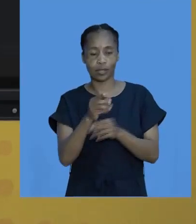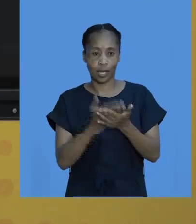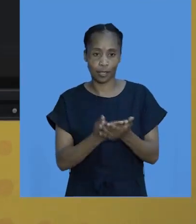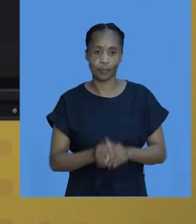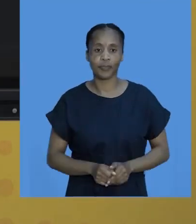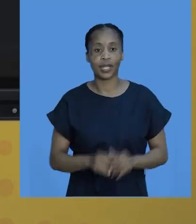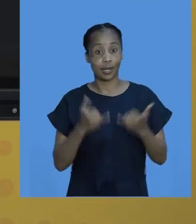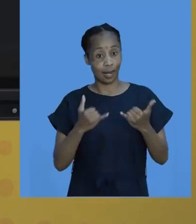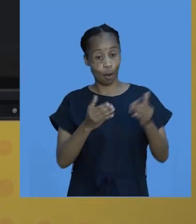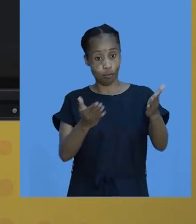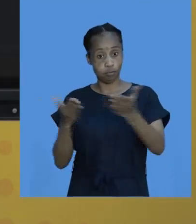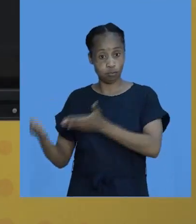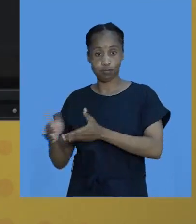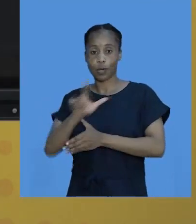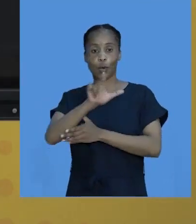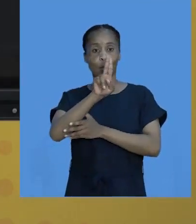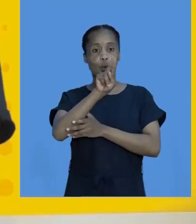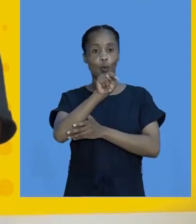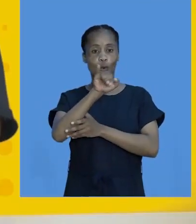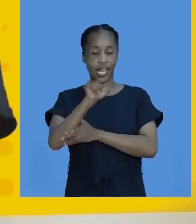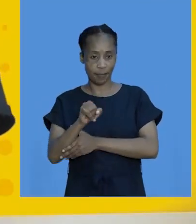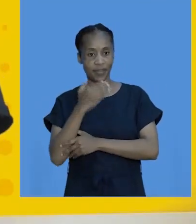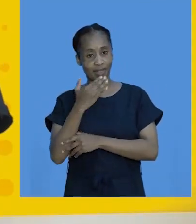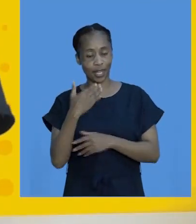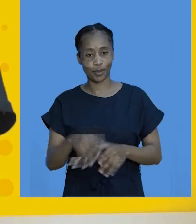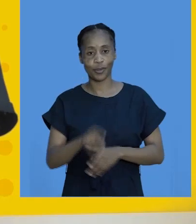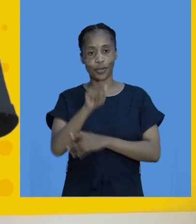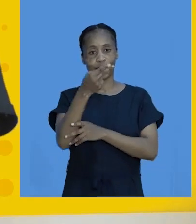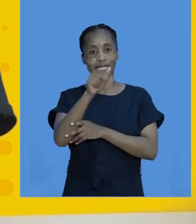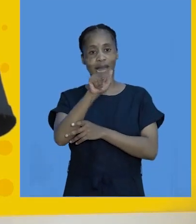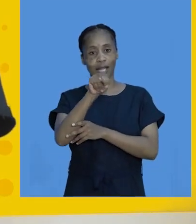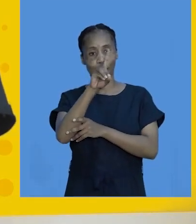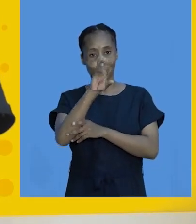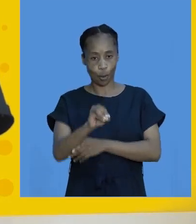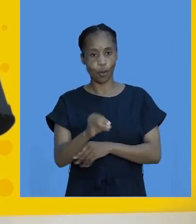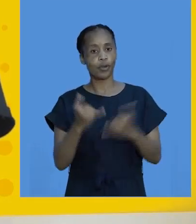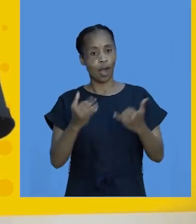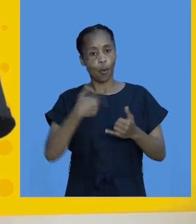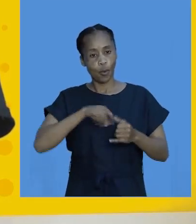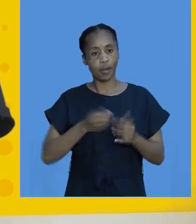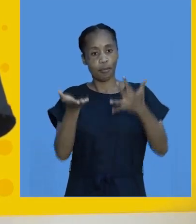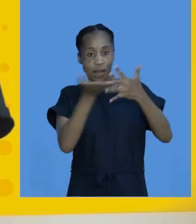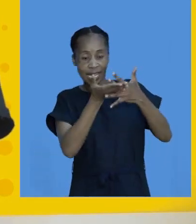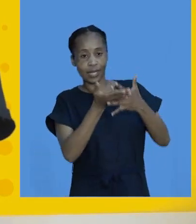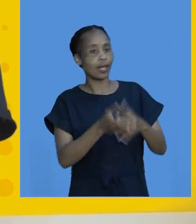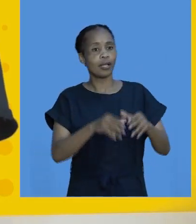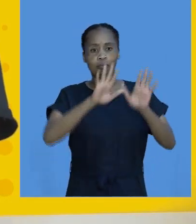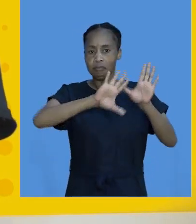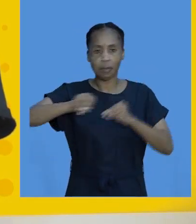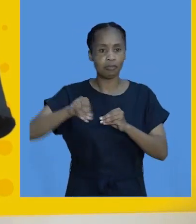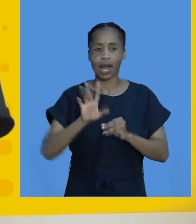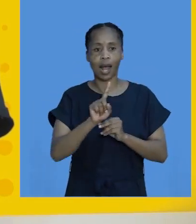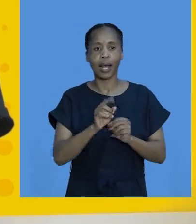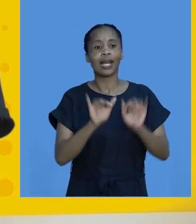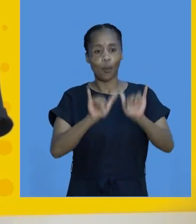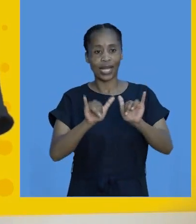paper 2. For now, let me hand over to Luni. Thank you, Tando. Matrix, we are going to take a quick break, so please don't go anywhere.